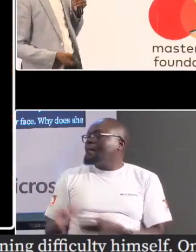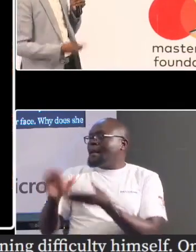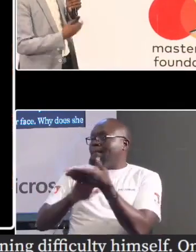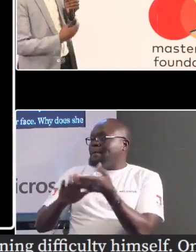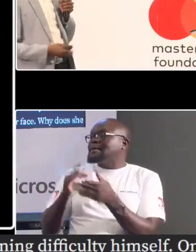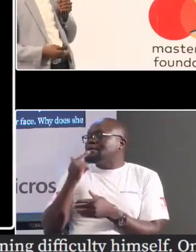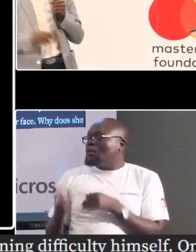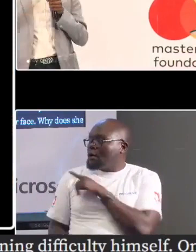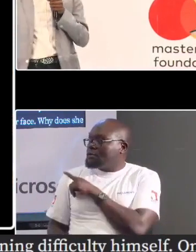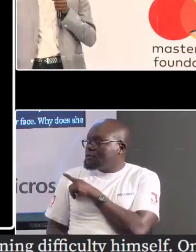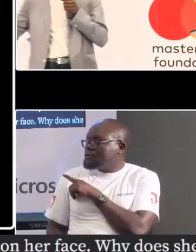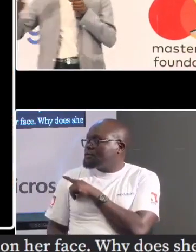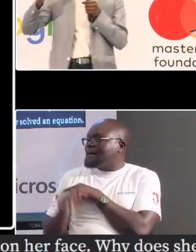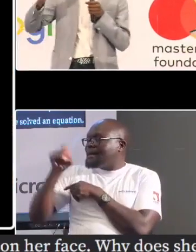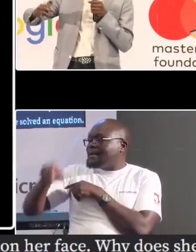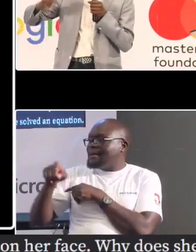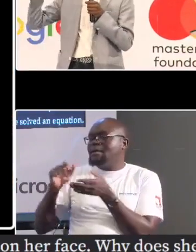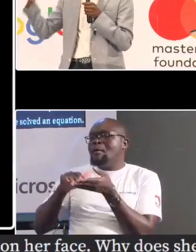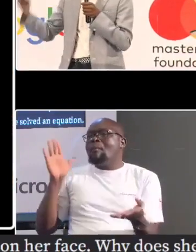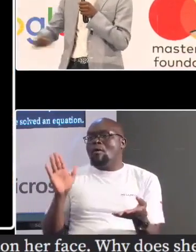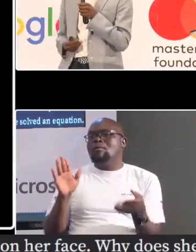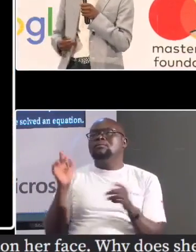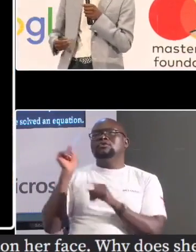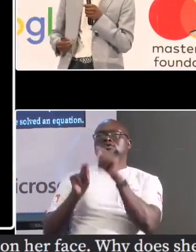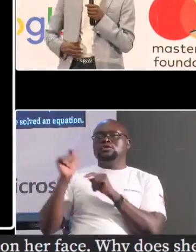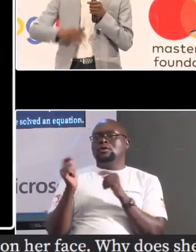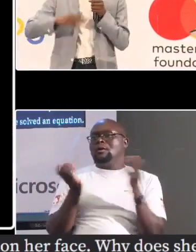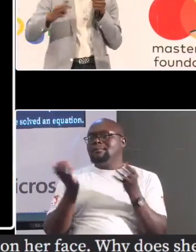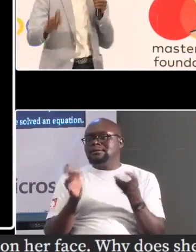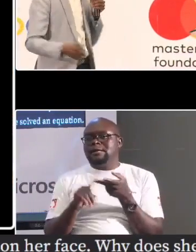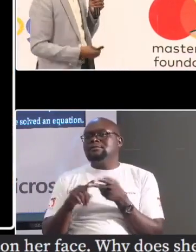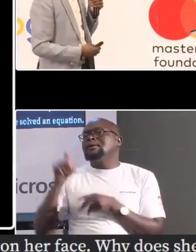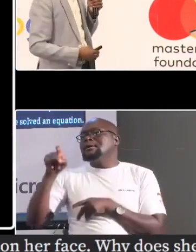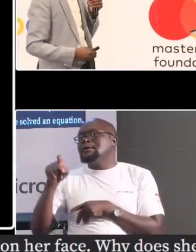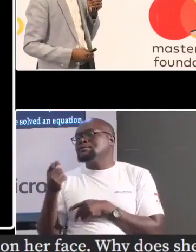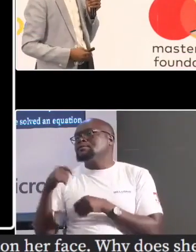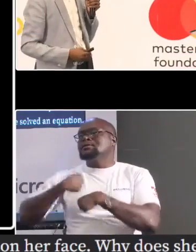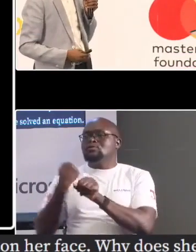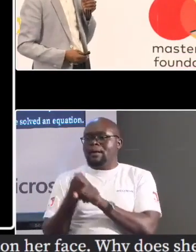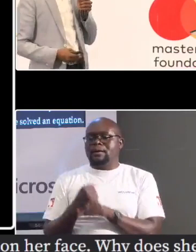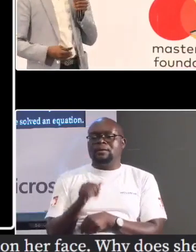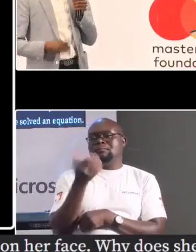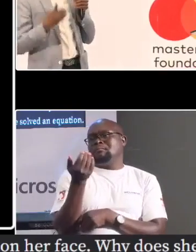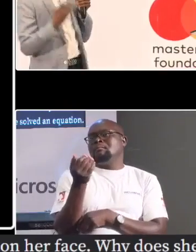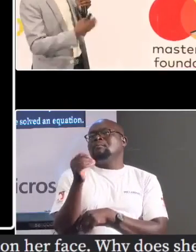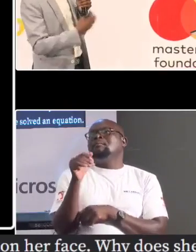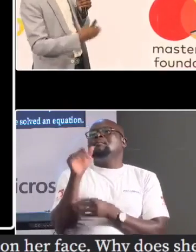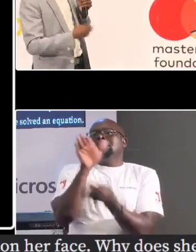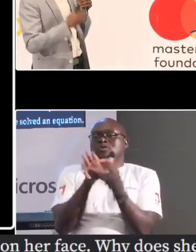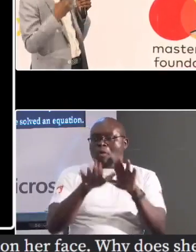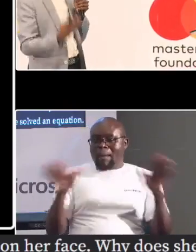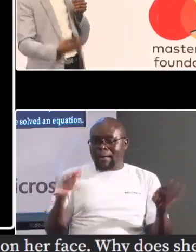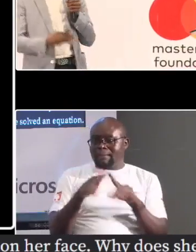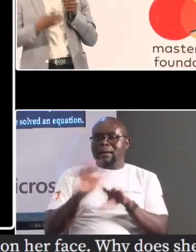basically said, Kahoot meets the metrics of traditional business. They floated on the stock market. But they didn't do it